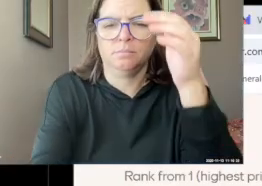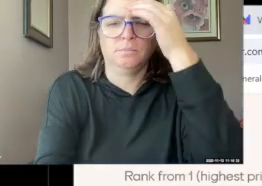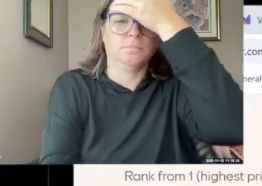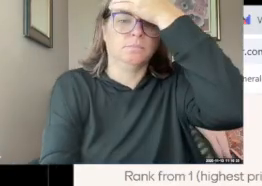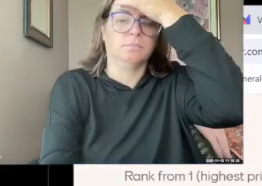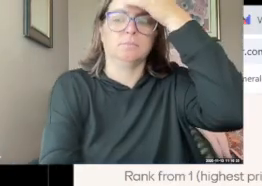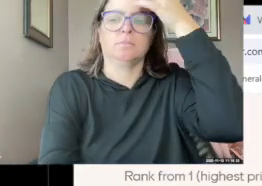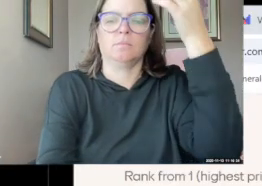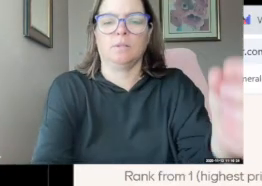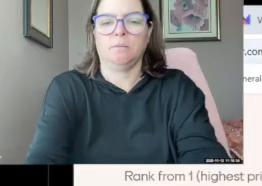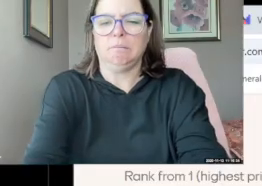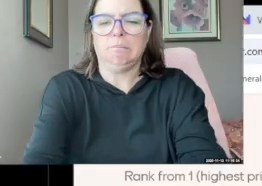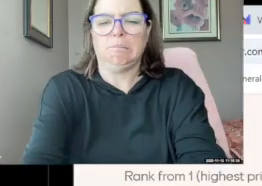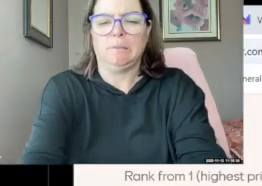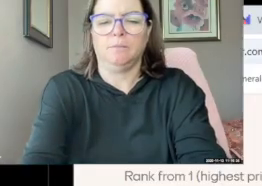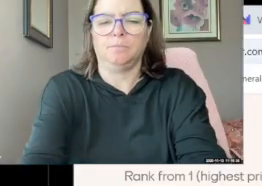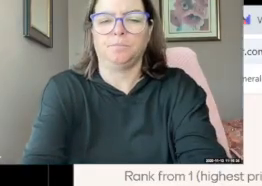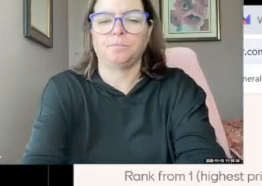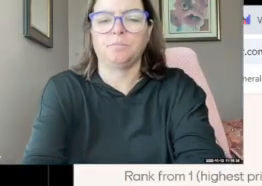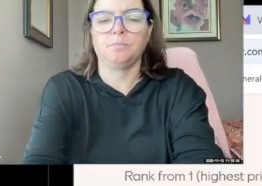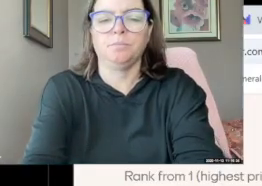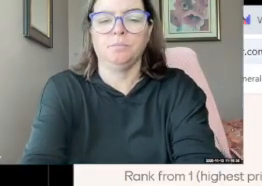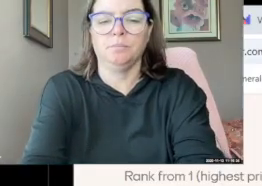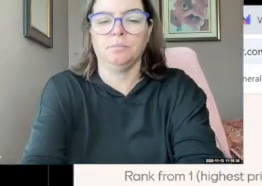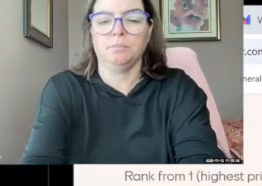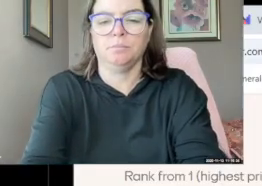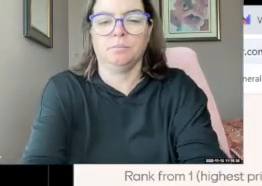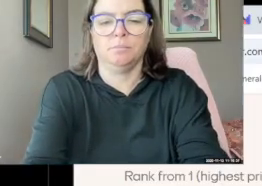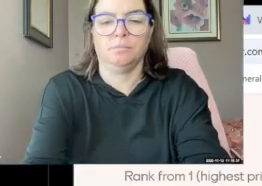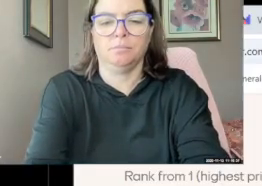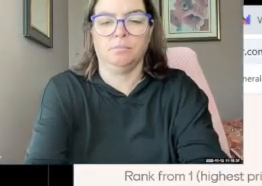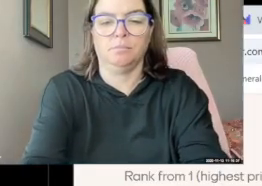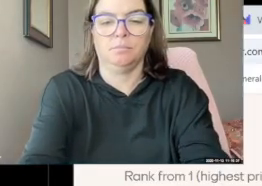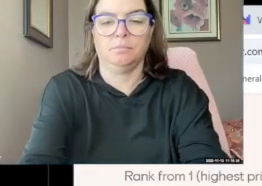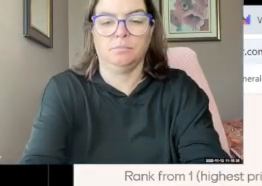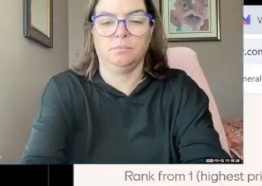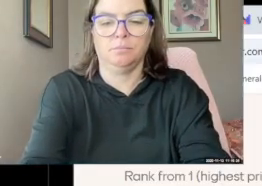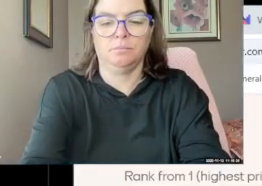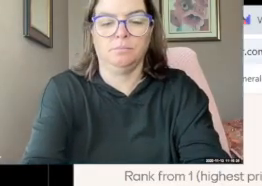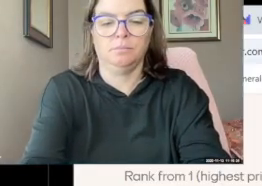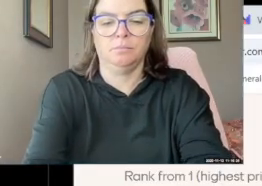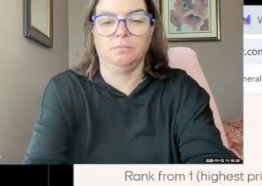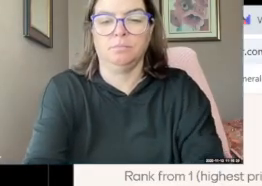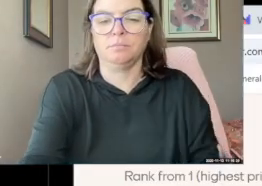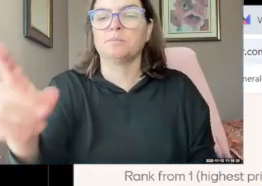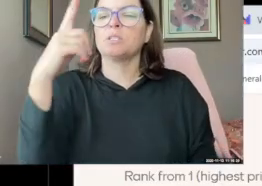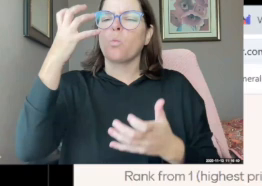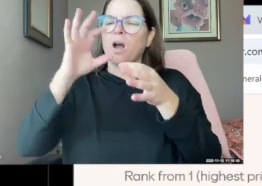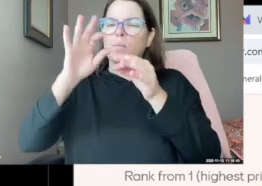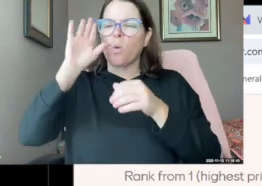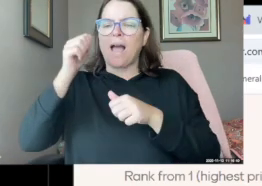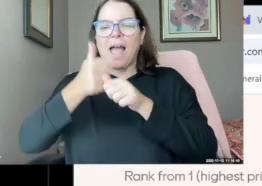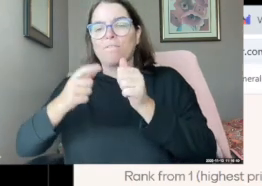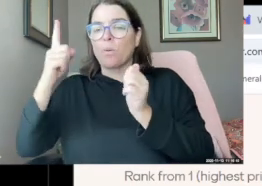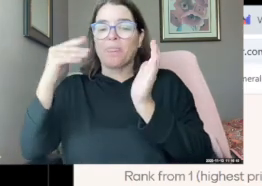Thanks, Tom. Really appreciate that. I think, what a quick follow-up that I have is, so you had